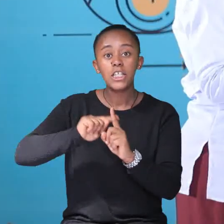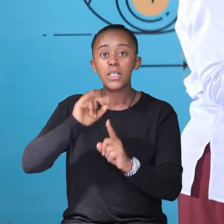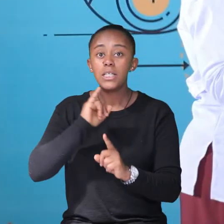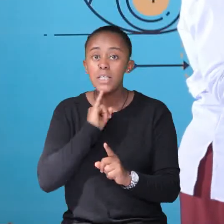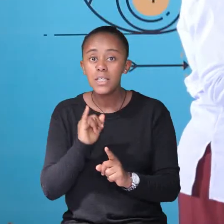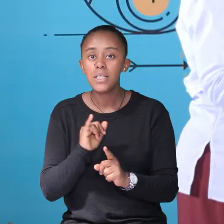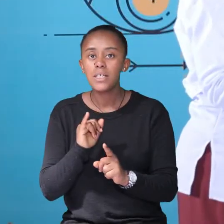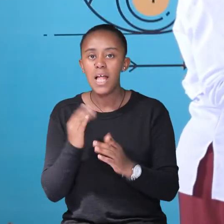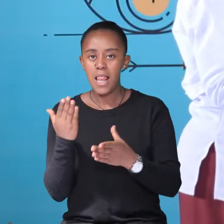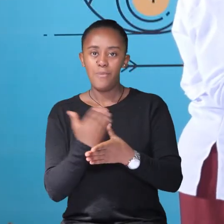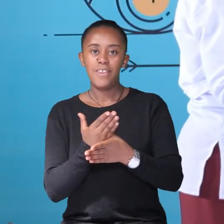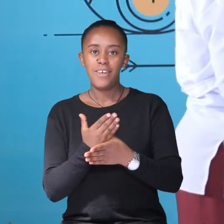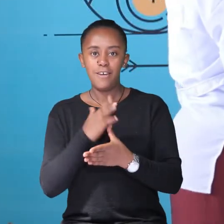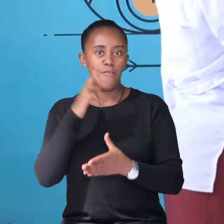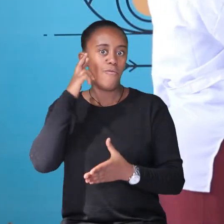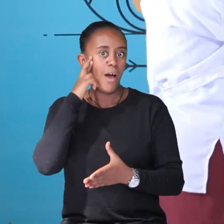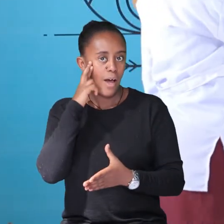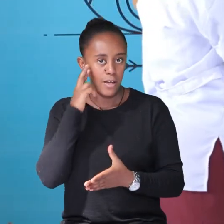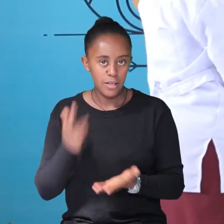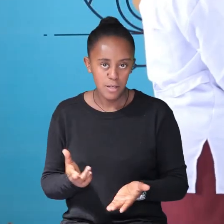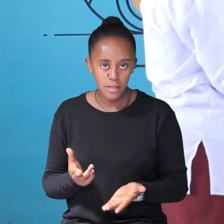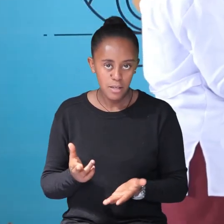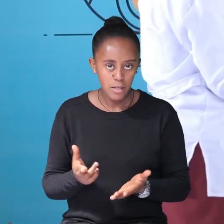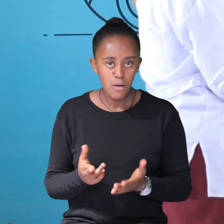temperature is limiting factor.